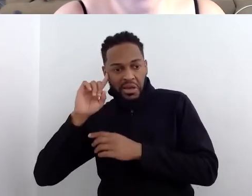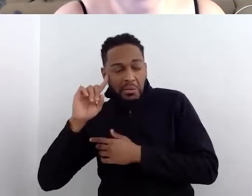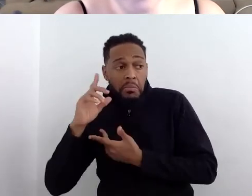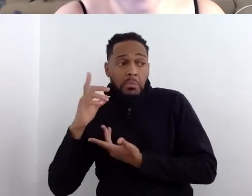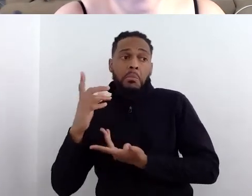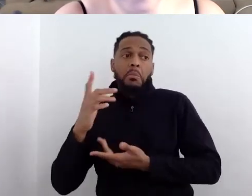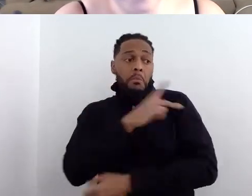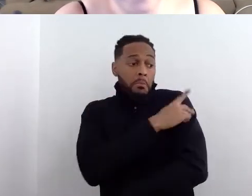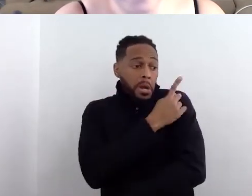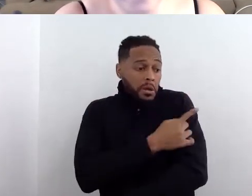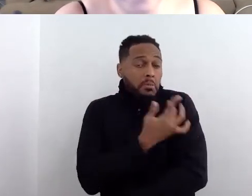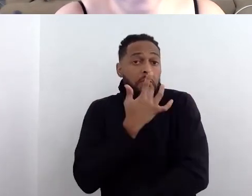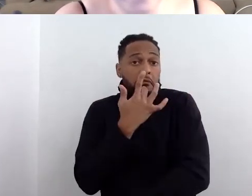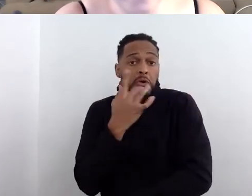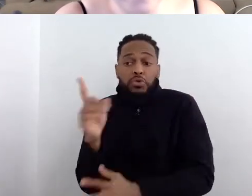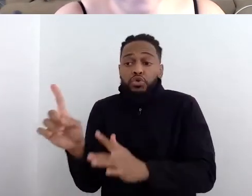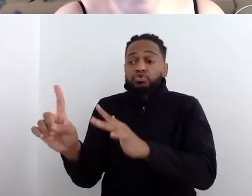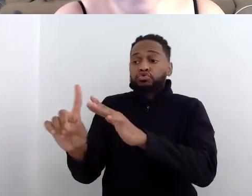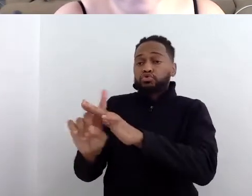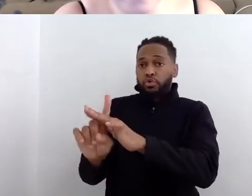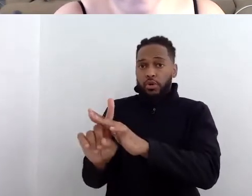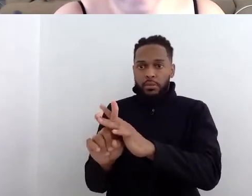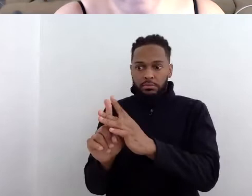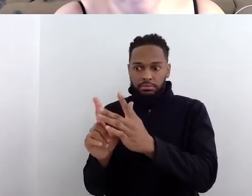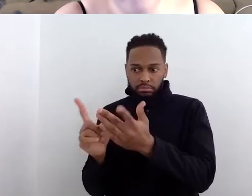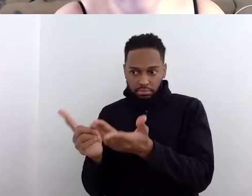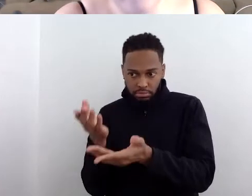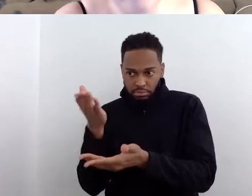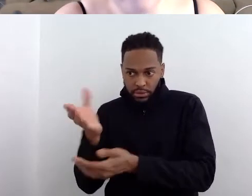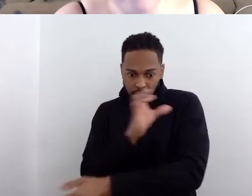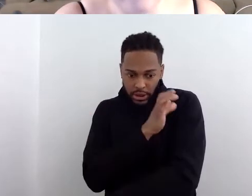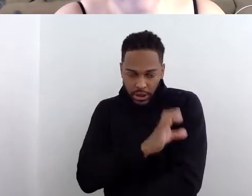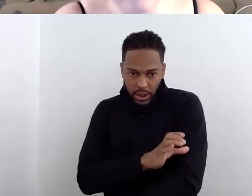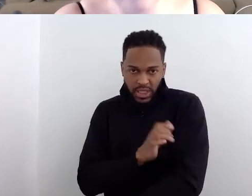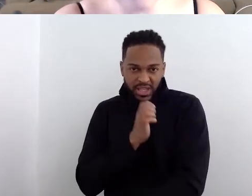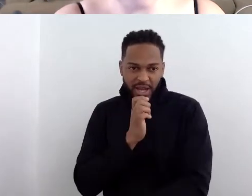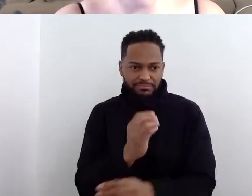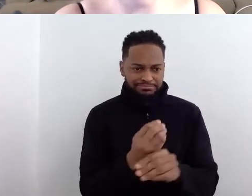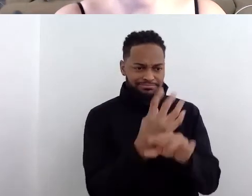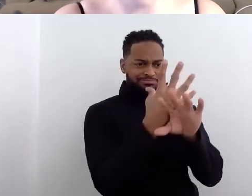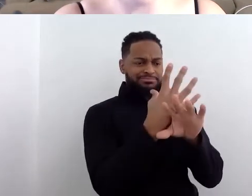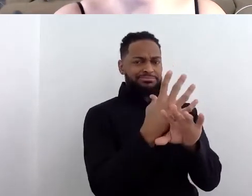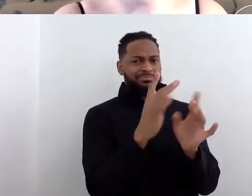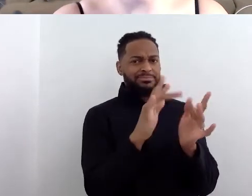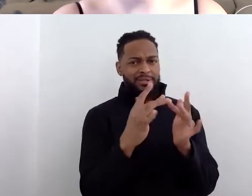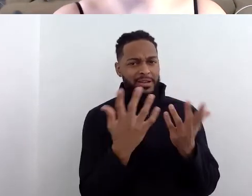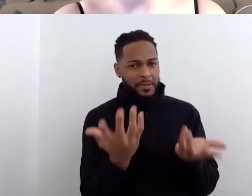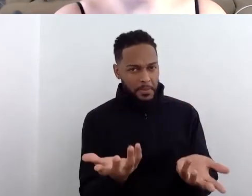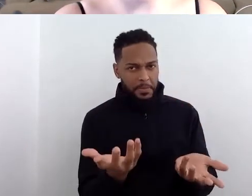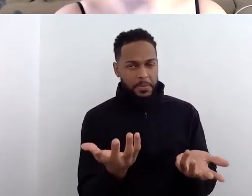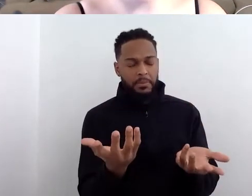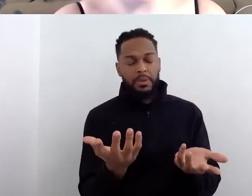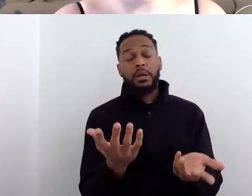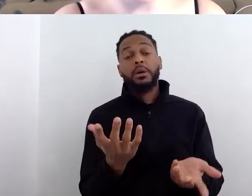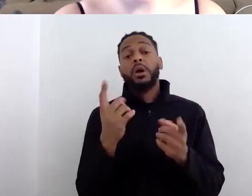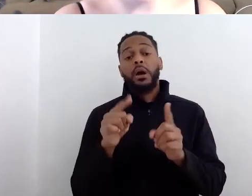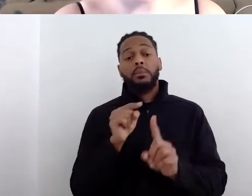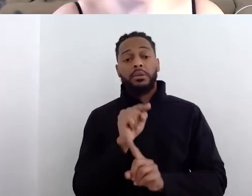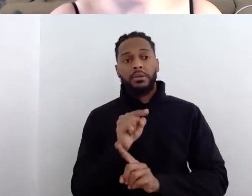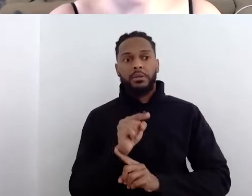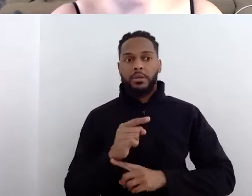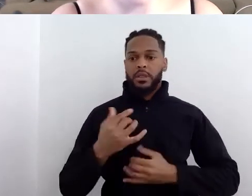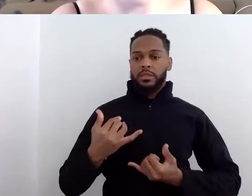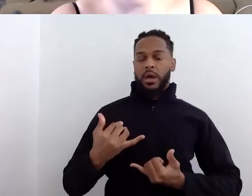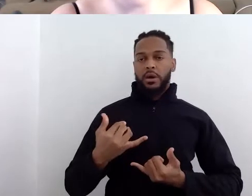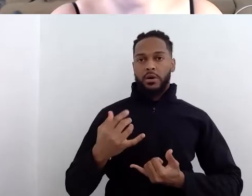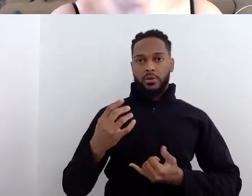telehealth, or kind of doing a video visit, kind of exactly how we're doing this webinar, became a necessity for people to be